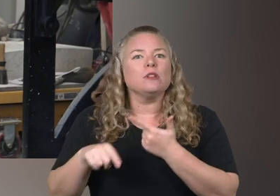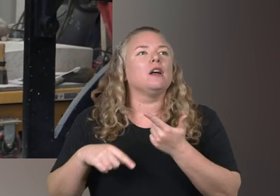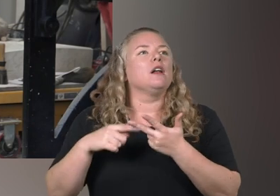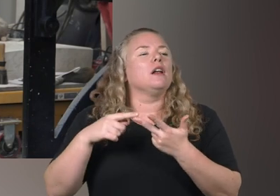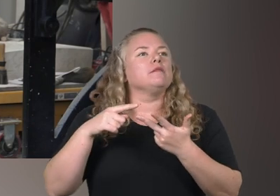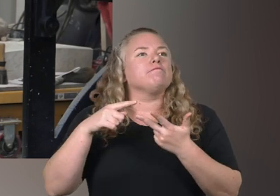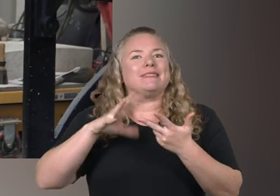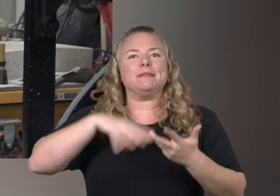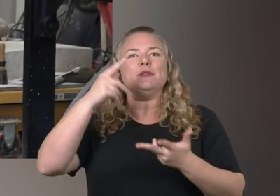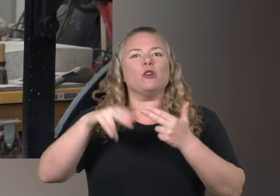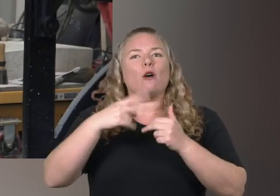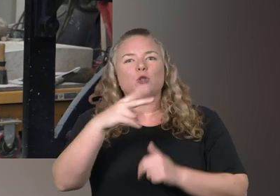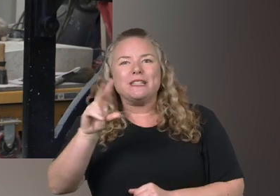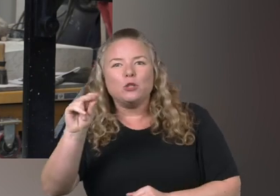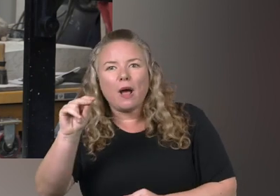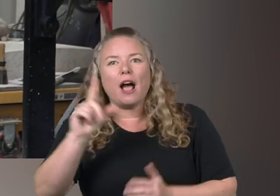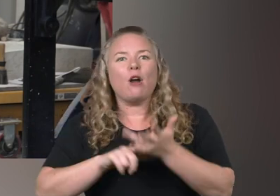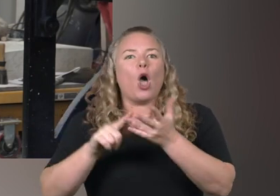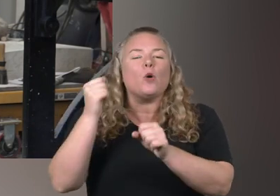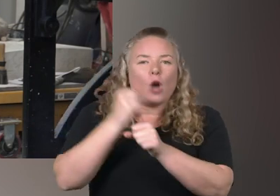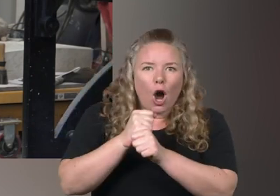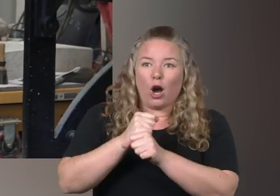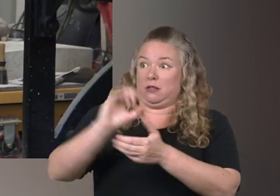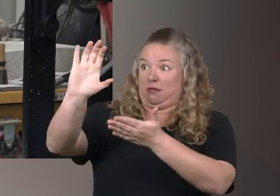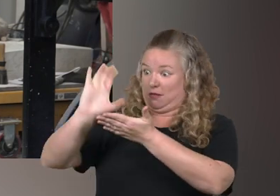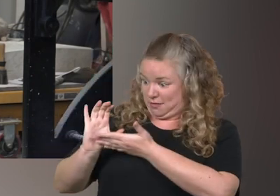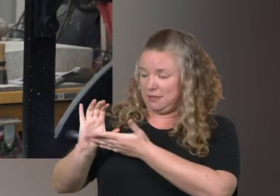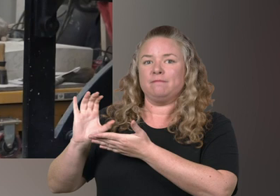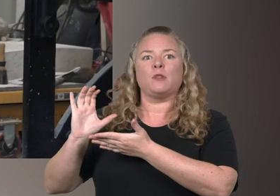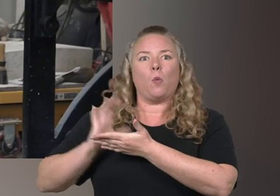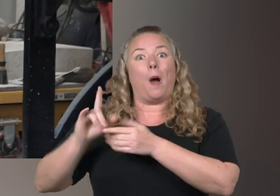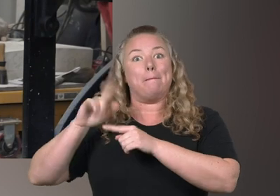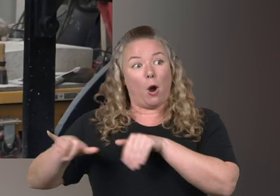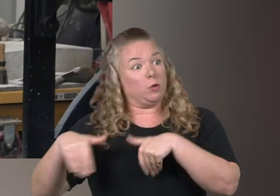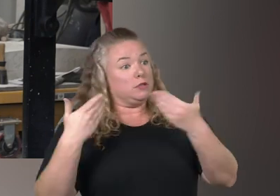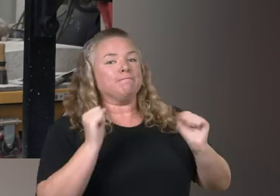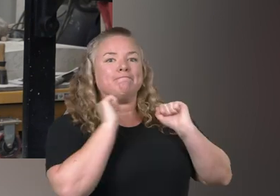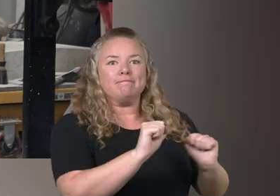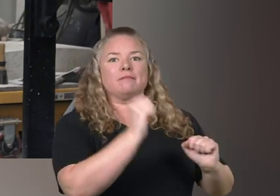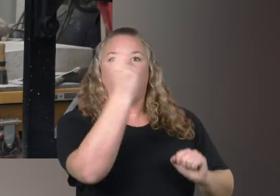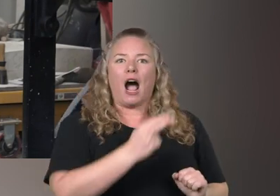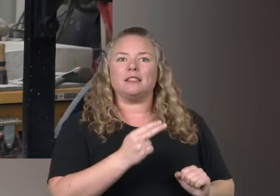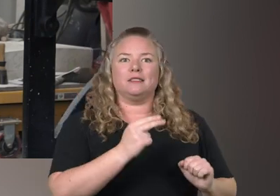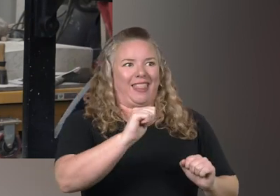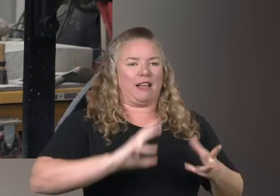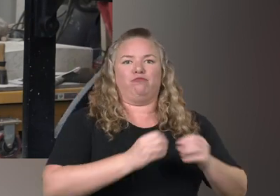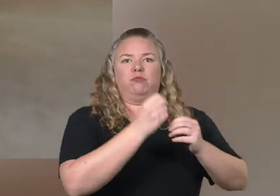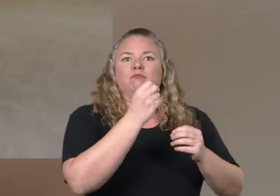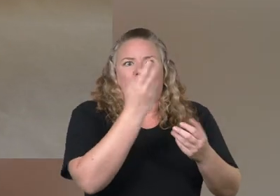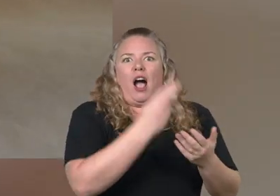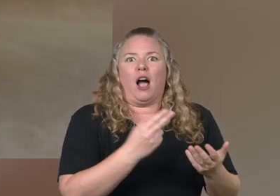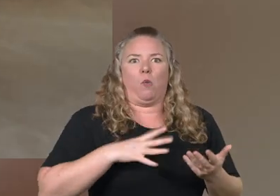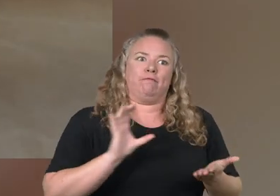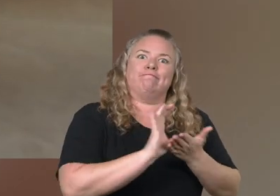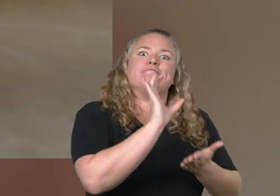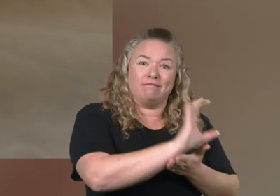LOCOG to go directly to funding the artists and their production of their work. And I think it was fantastic success. So